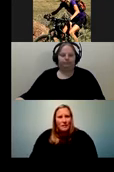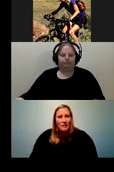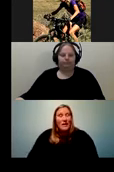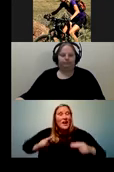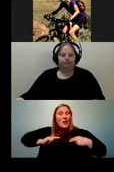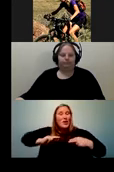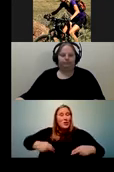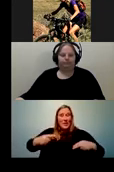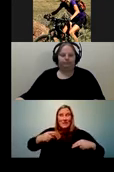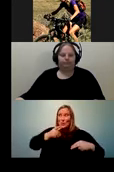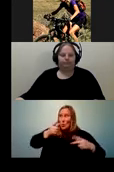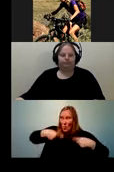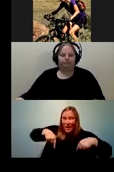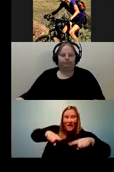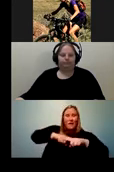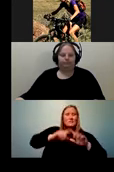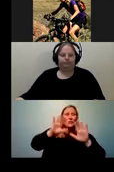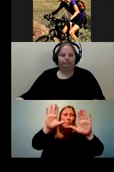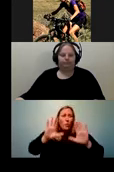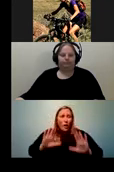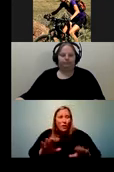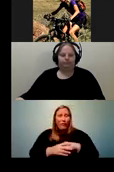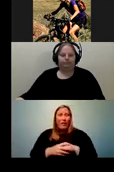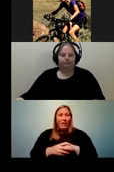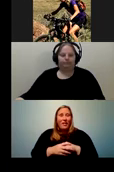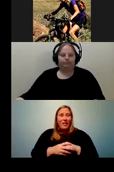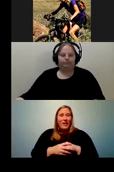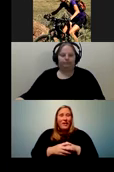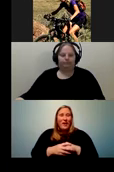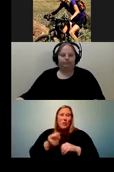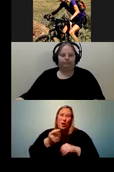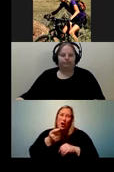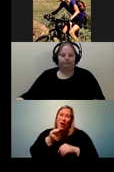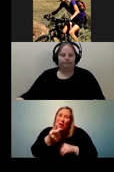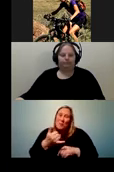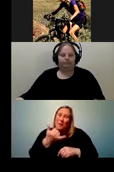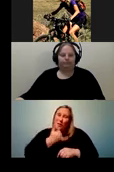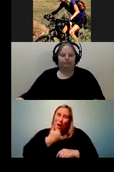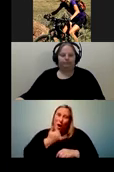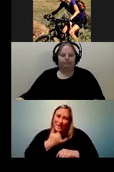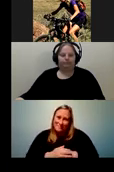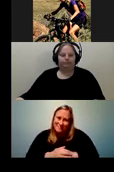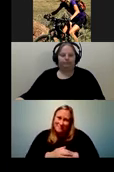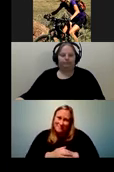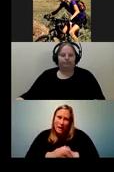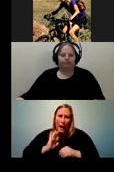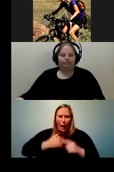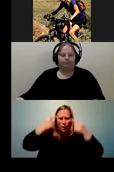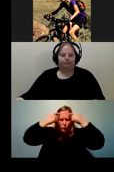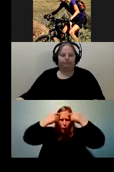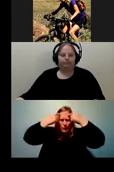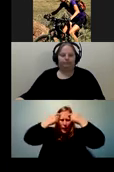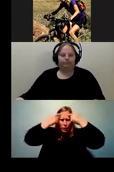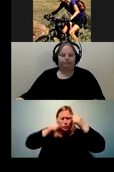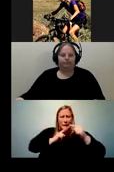are, as wonderful as we are, we're a bit flawed, and that's okay. Our brains are tricky.